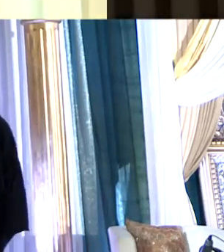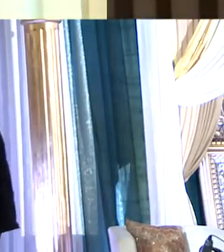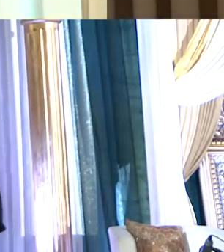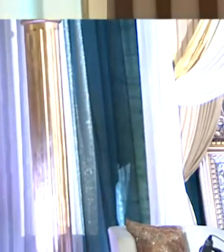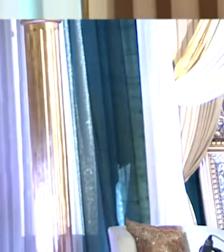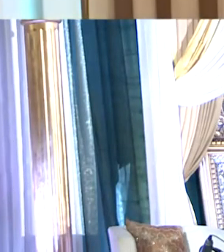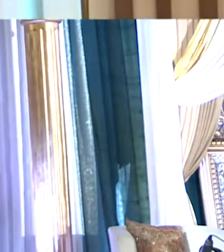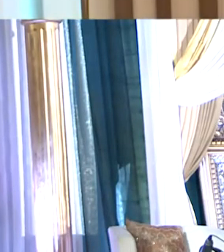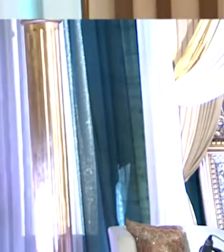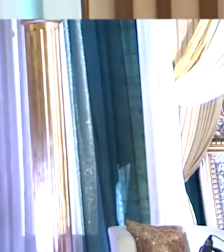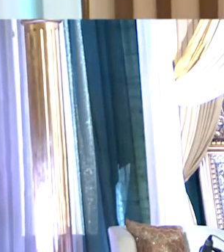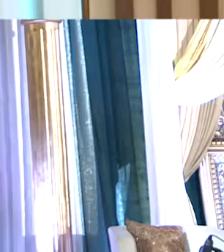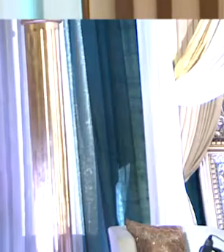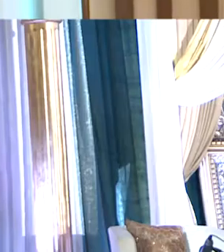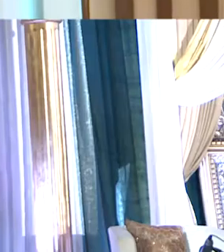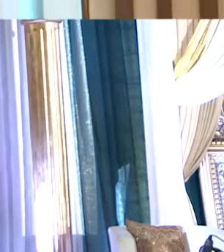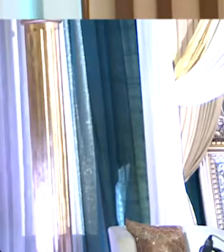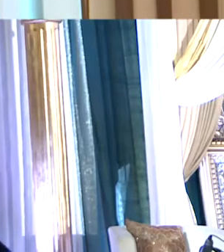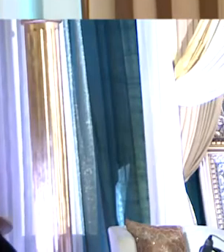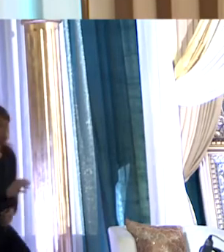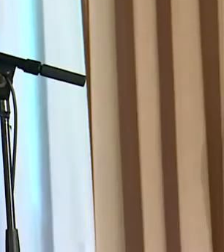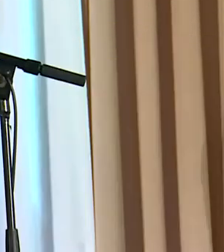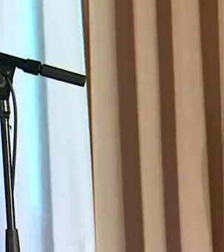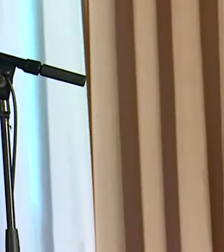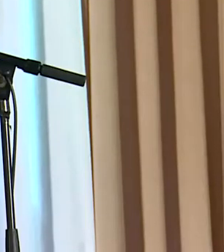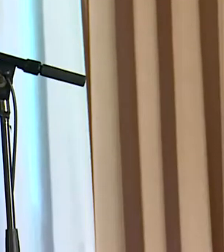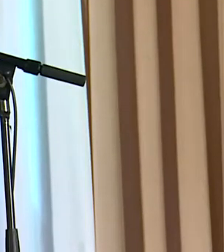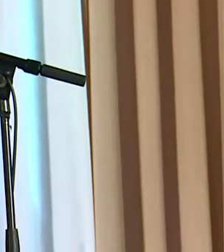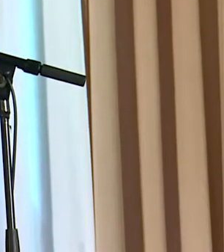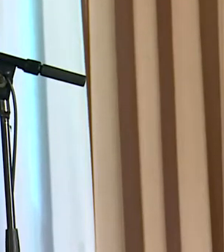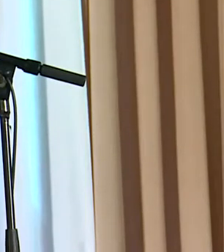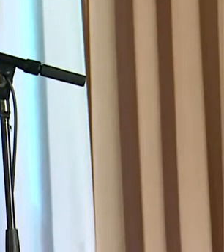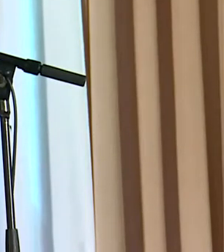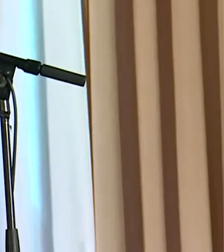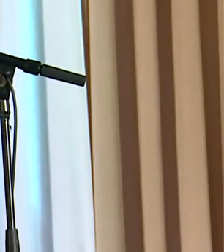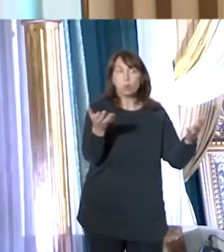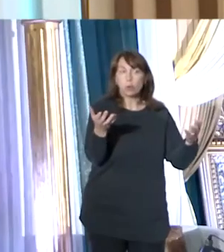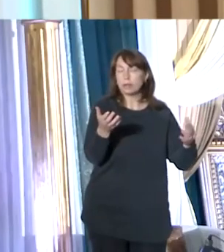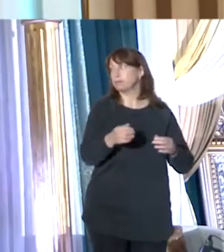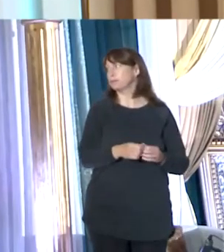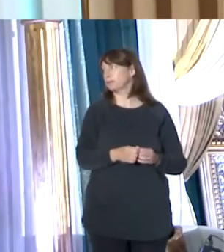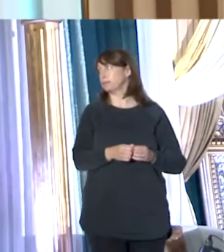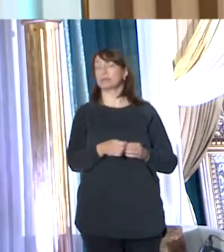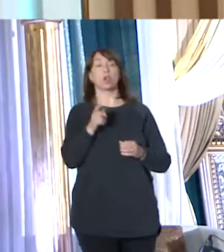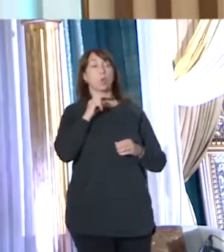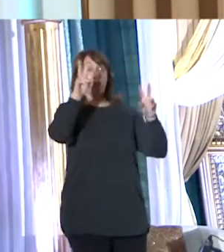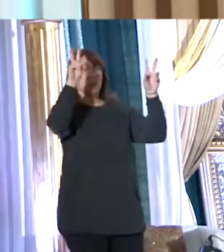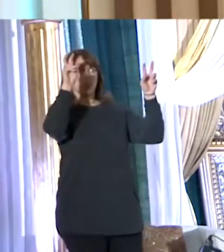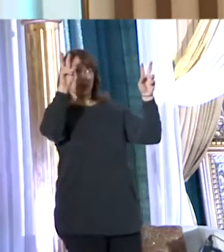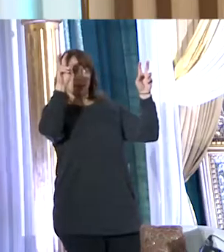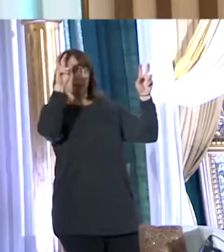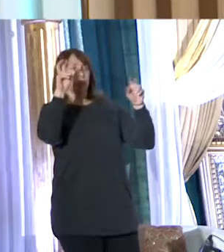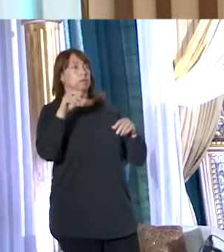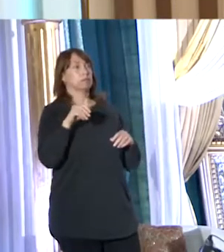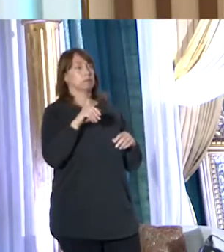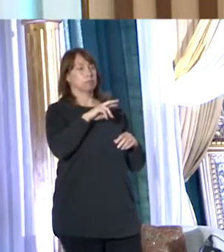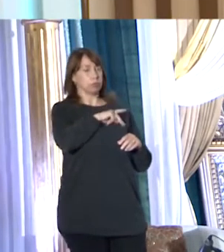Let me start with the theme of personal connection to Canada. And why is this a relevant theme? Why did we pick this for our